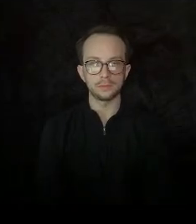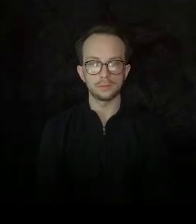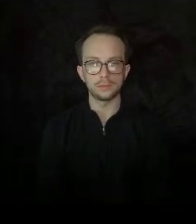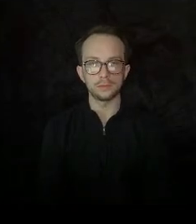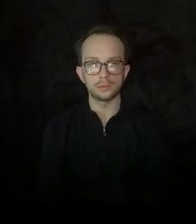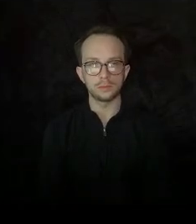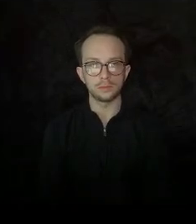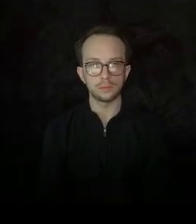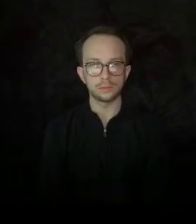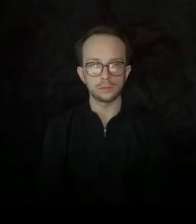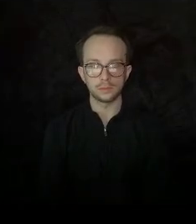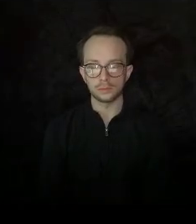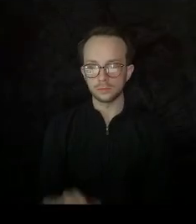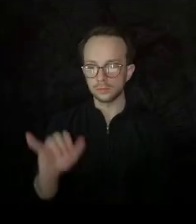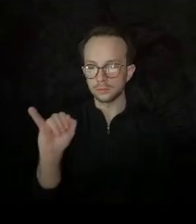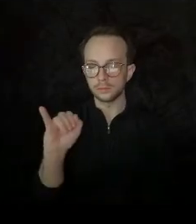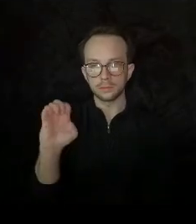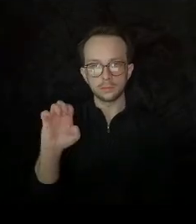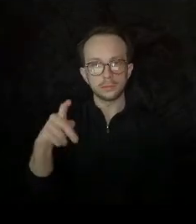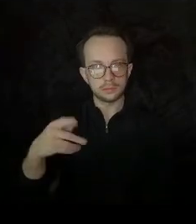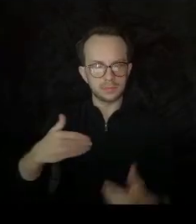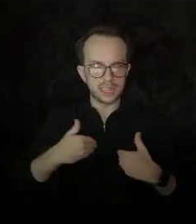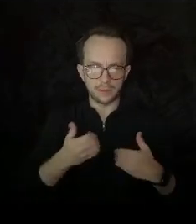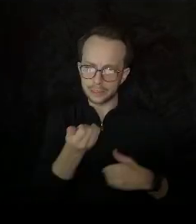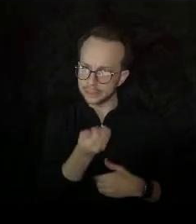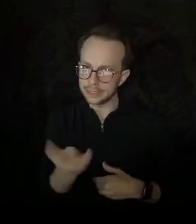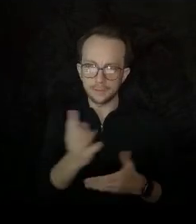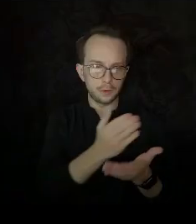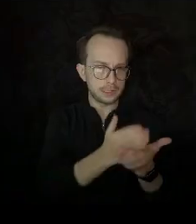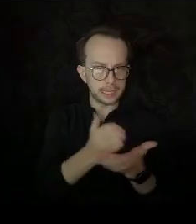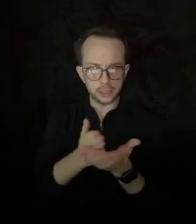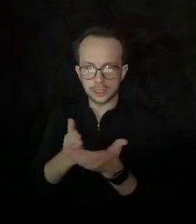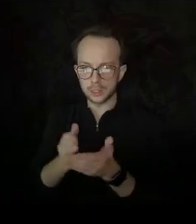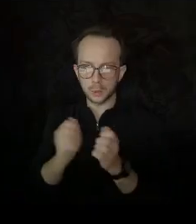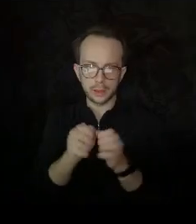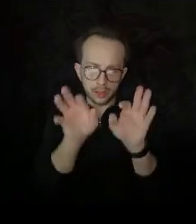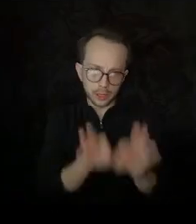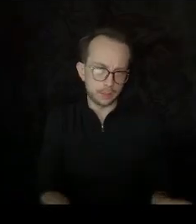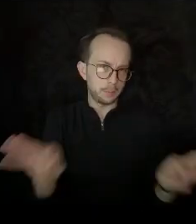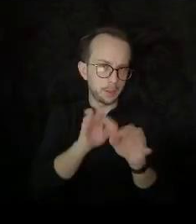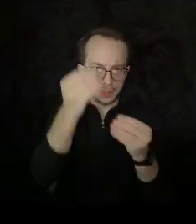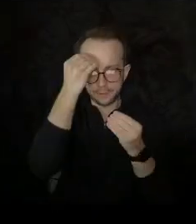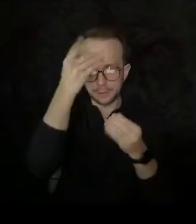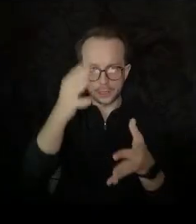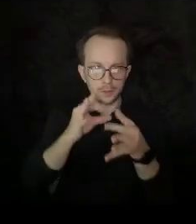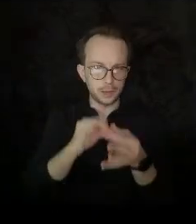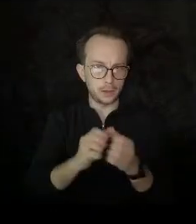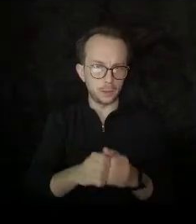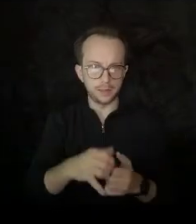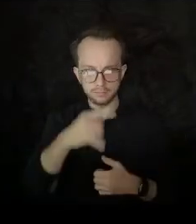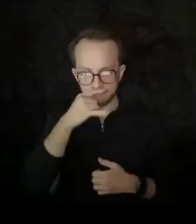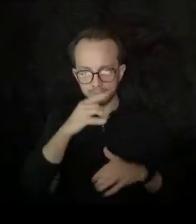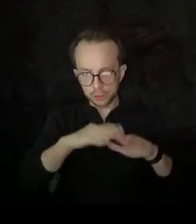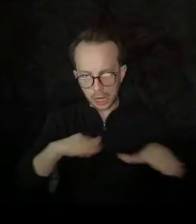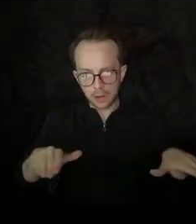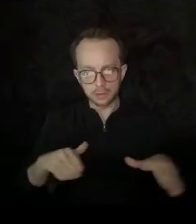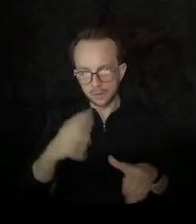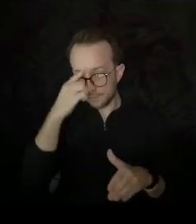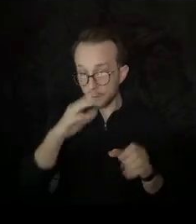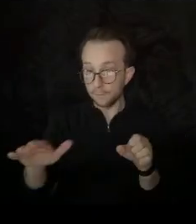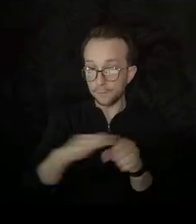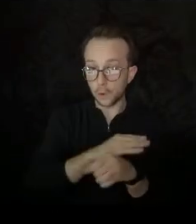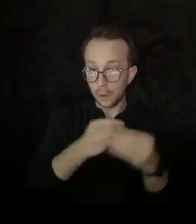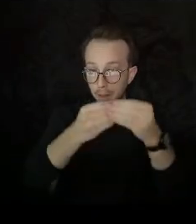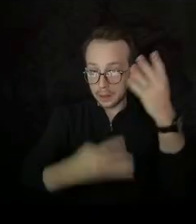An IEP has several sections with important information about your child. For a full list, you can check the